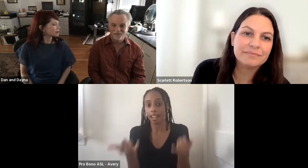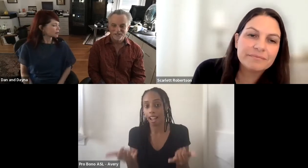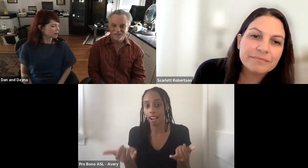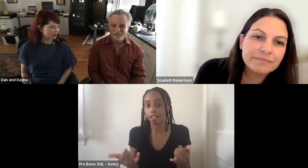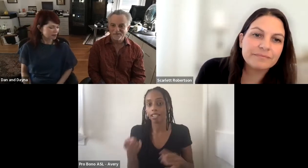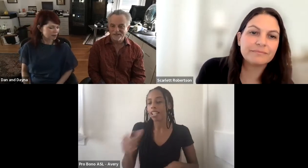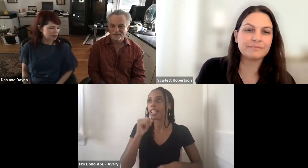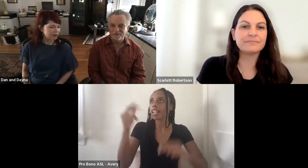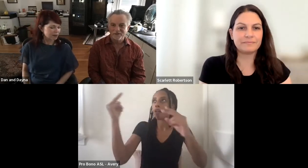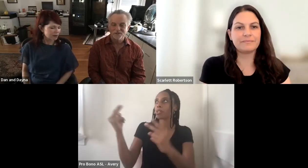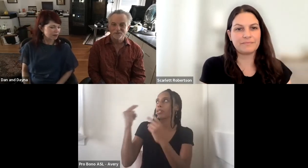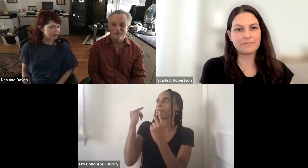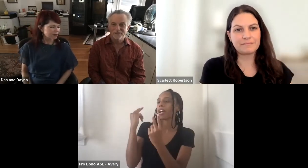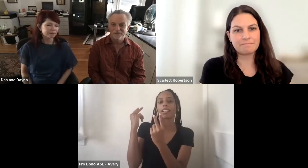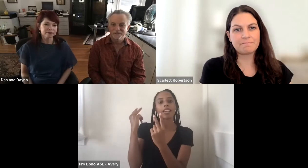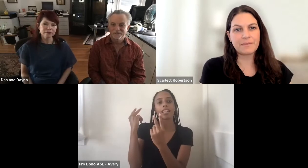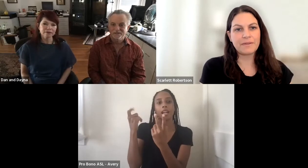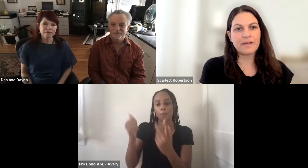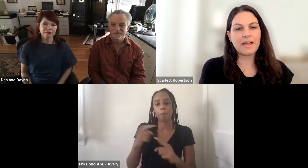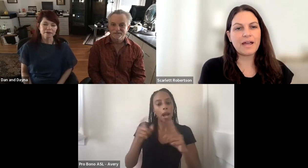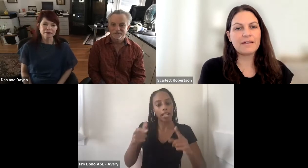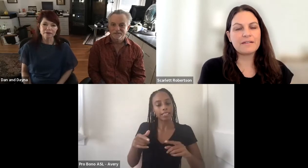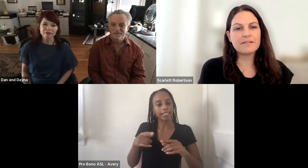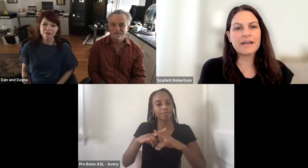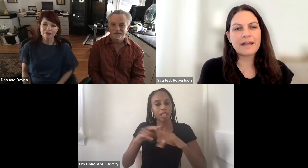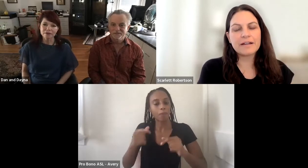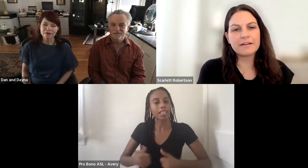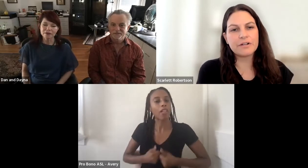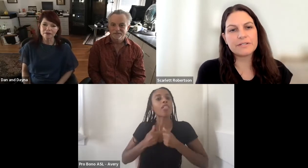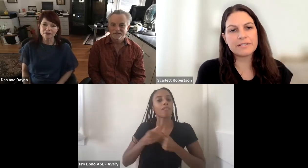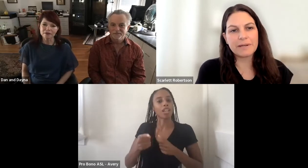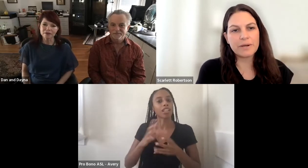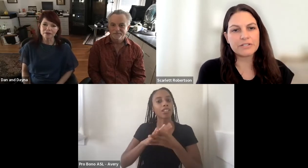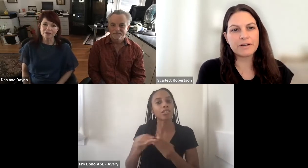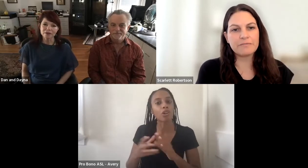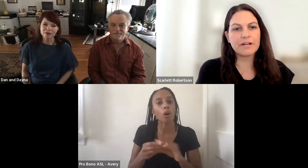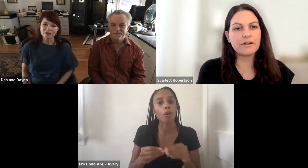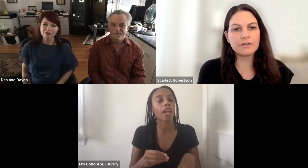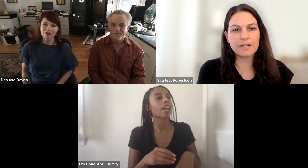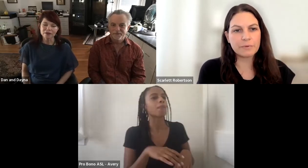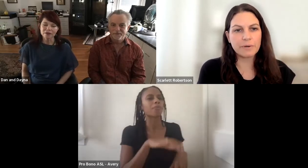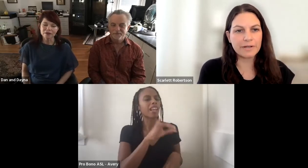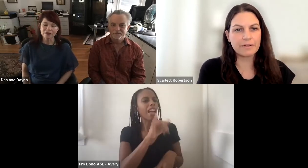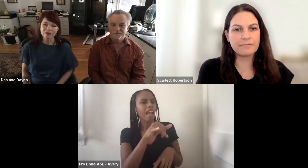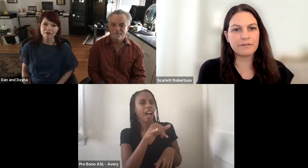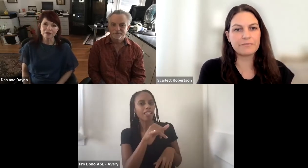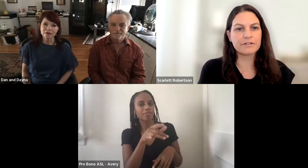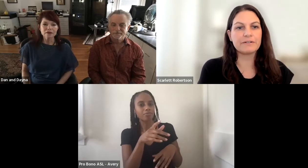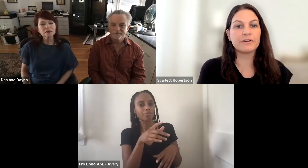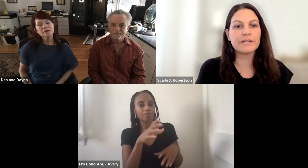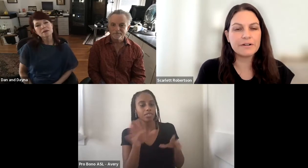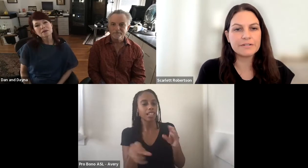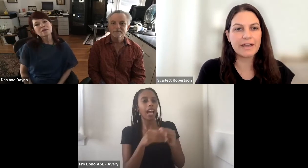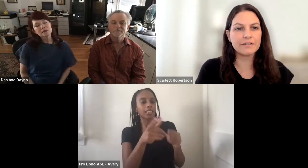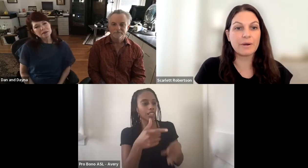so much as he is living the story. And that kind of goes into my question of, I know you guys were working on the film for